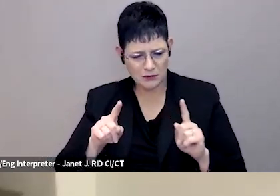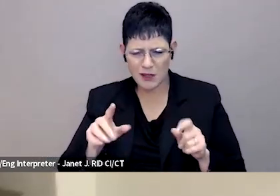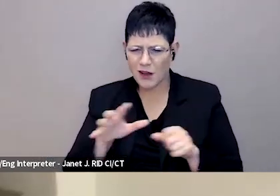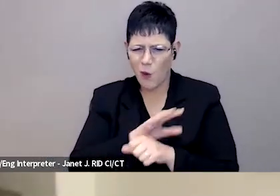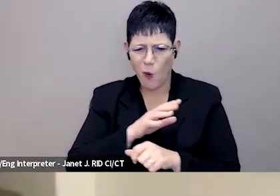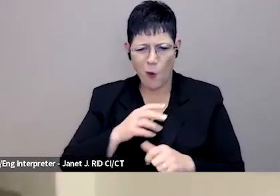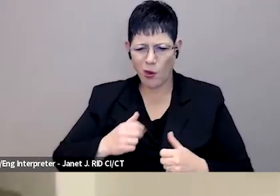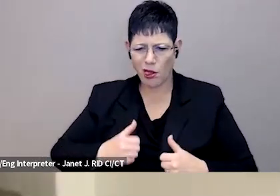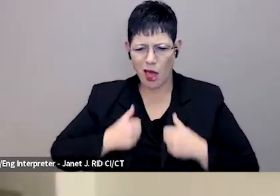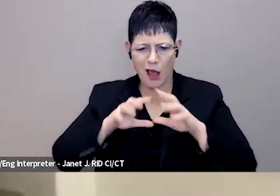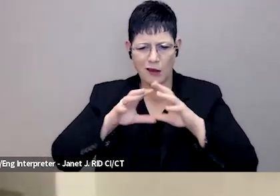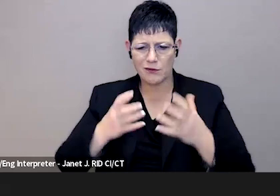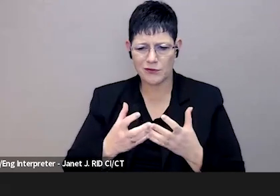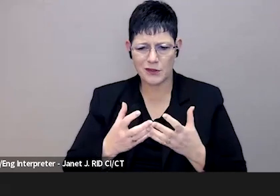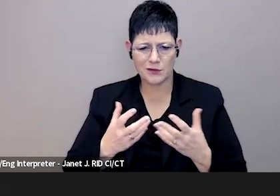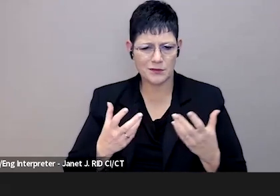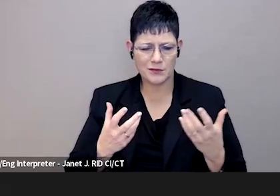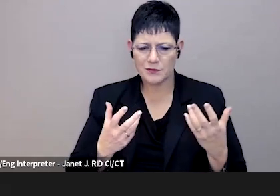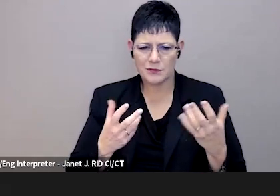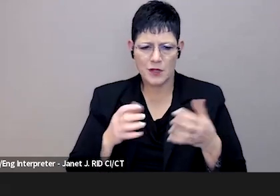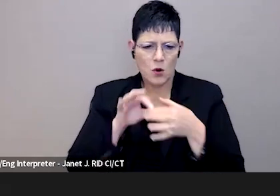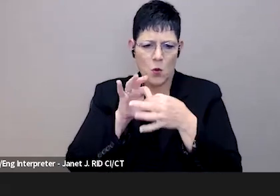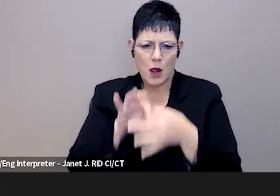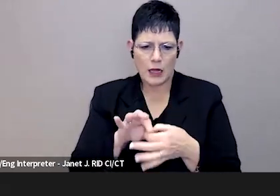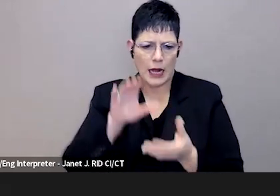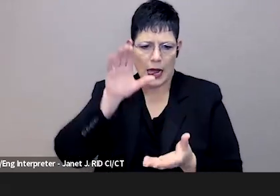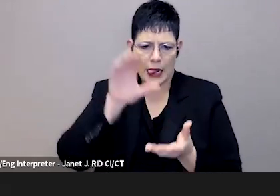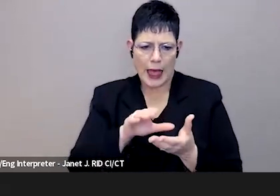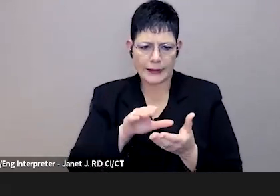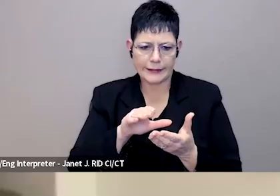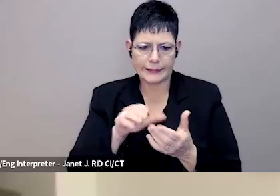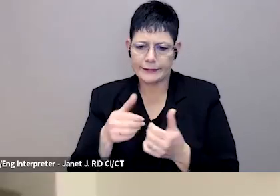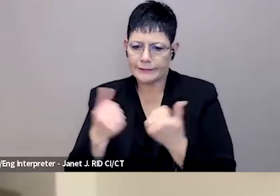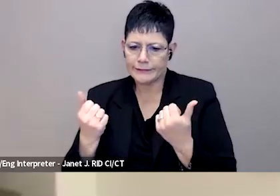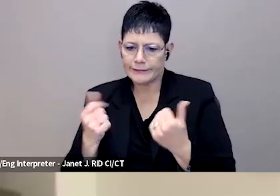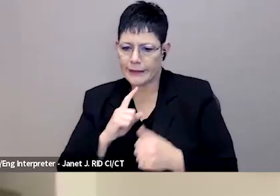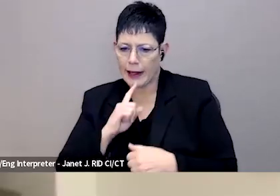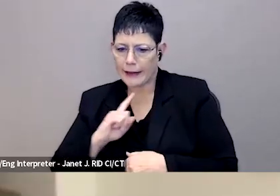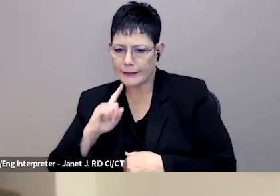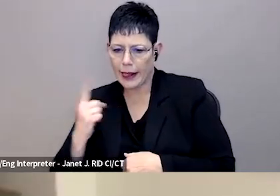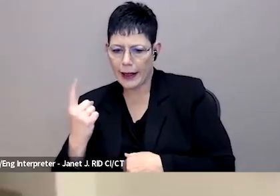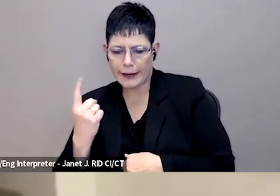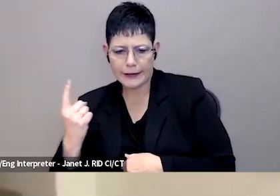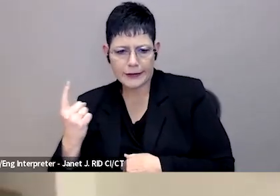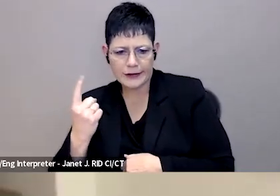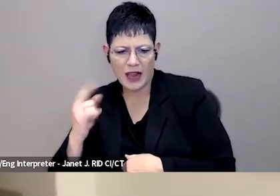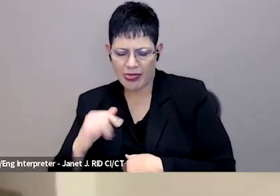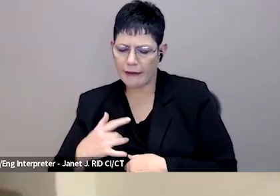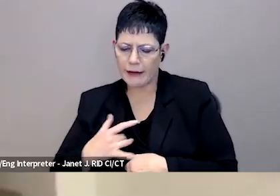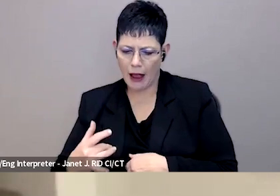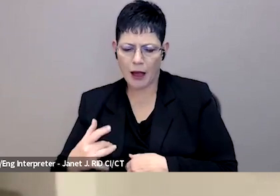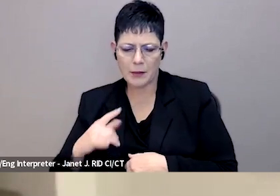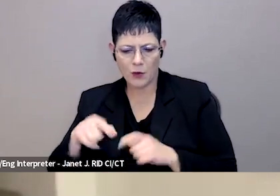their well-being, and in terms of being less isolated, which is a really common family